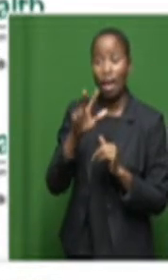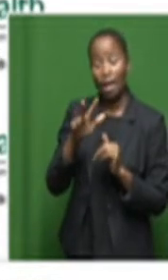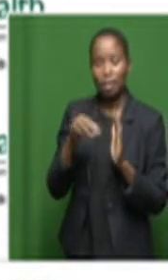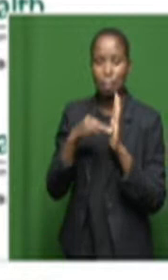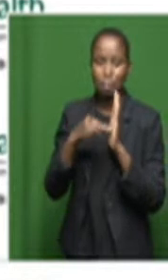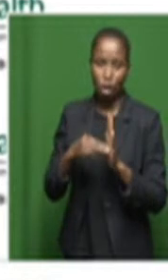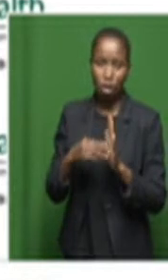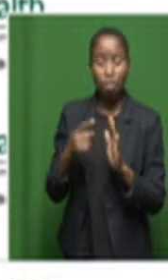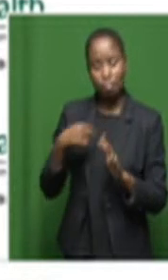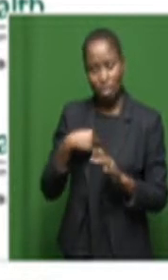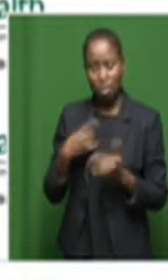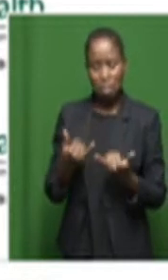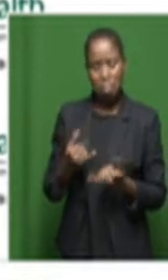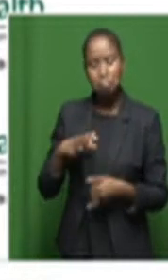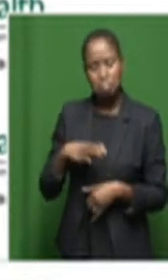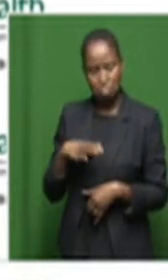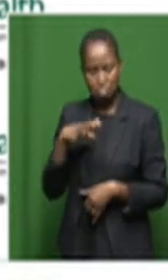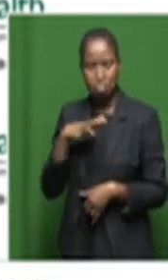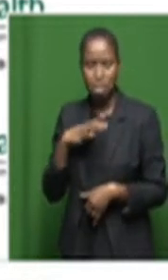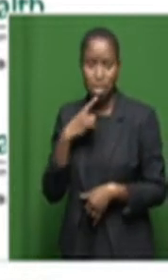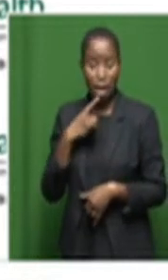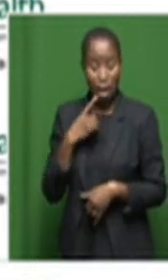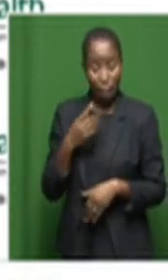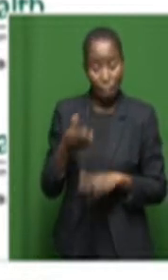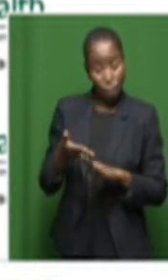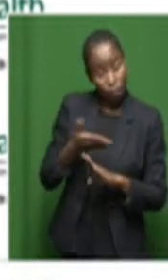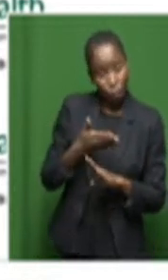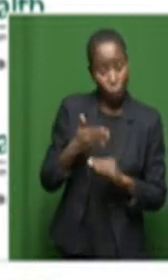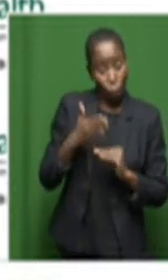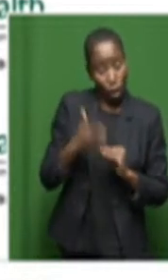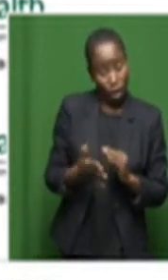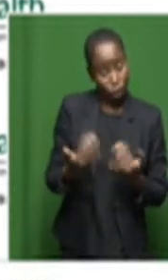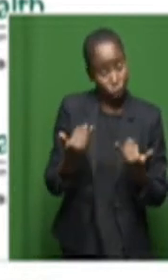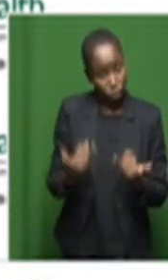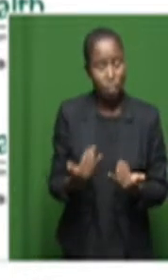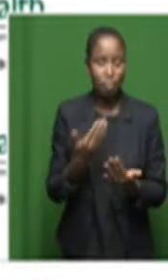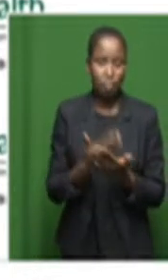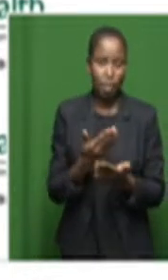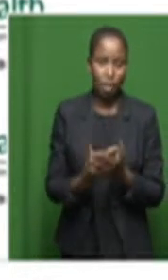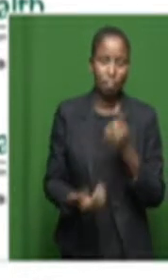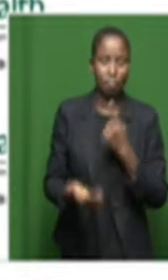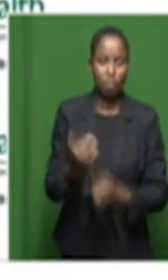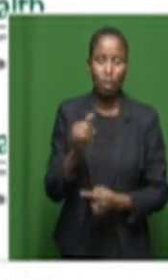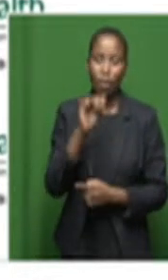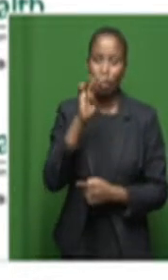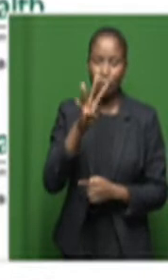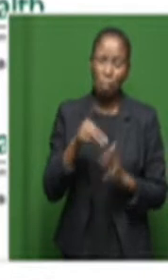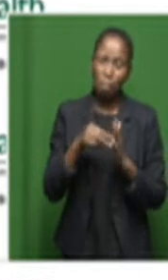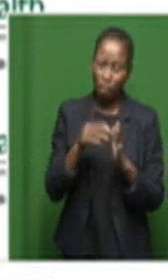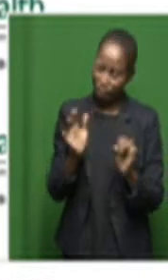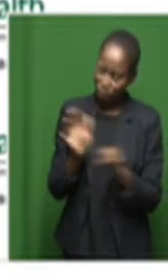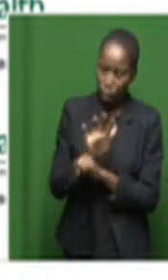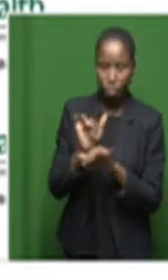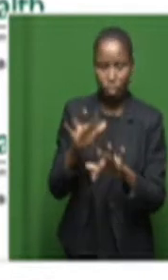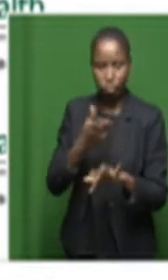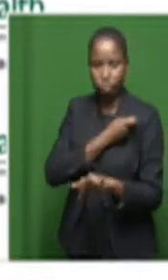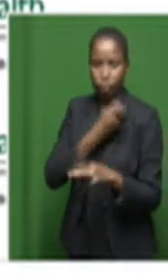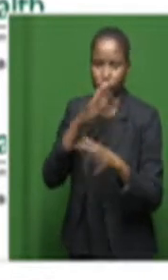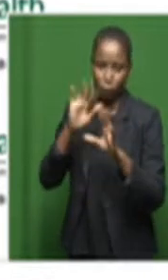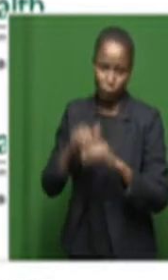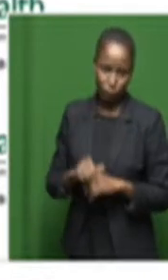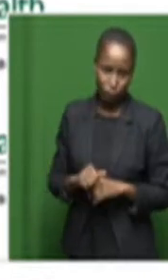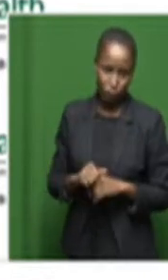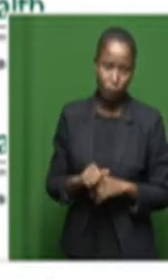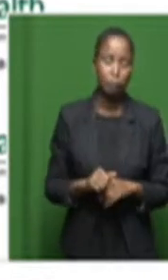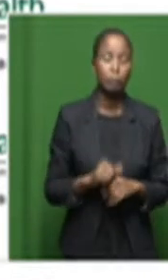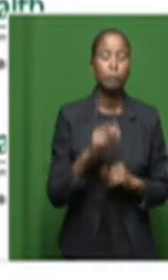confident that by close of business today, we will have crossed the 4 million of fully vaccinated people. I must,